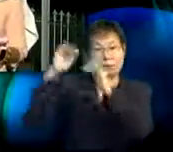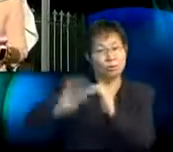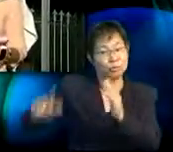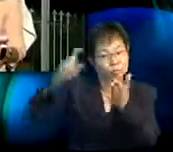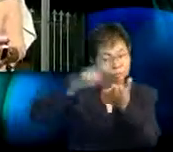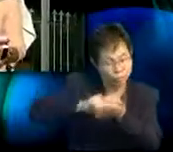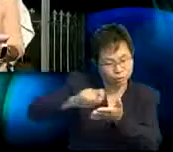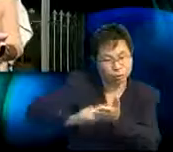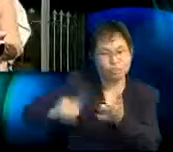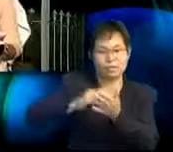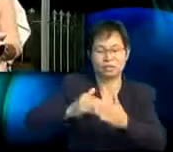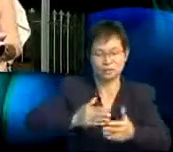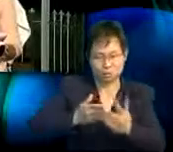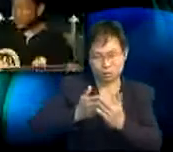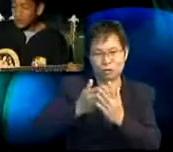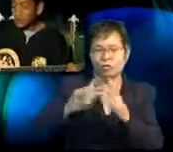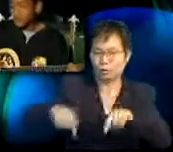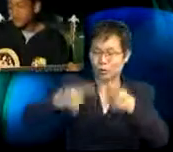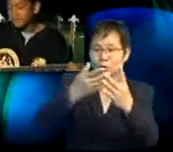them one by one, shall we?